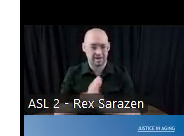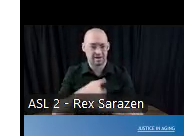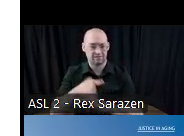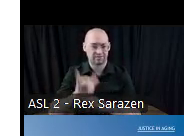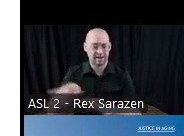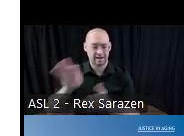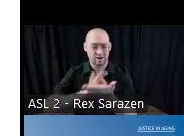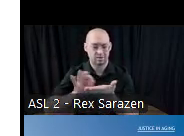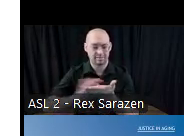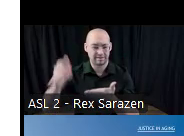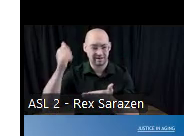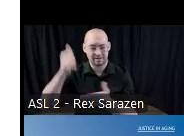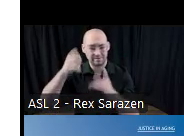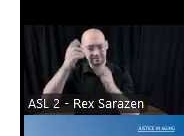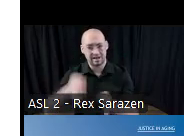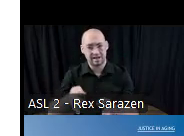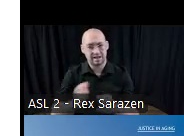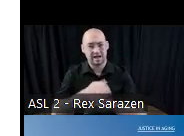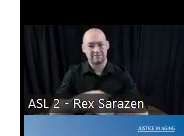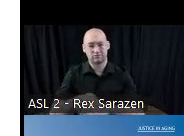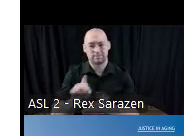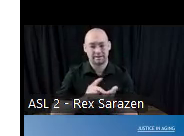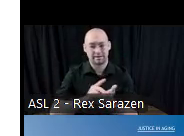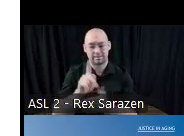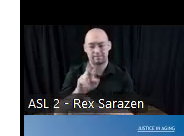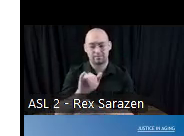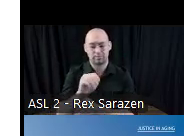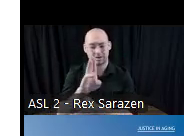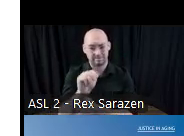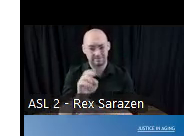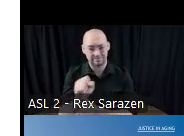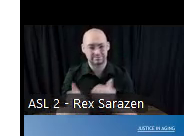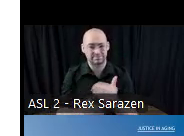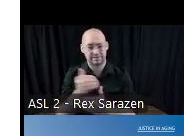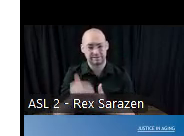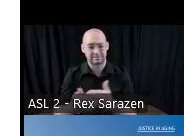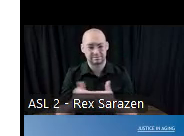has been determined after medical premiums, and can you go on to the next slide?